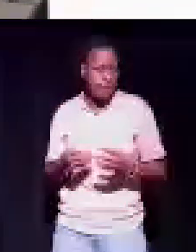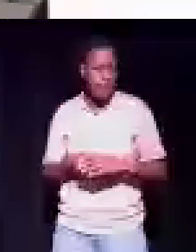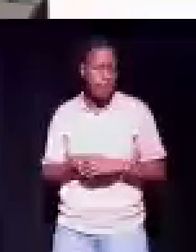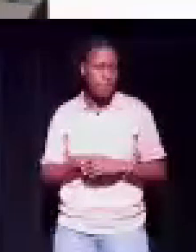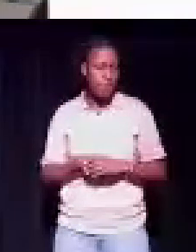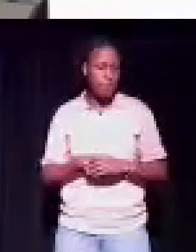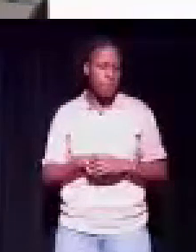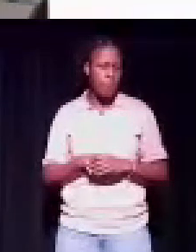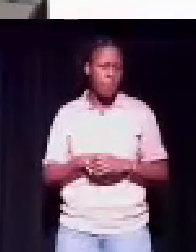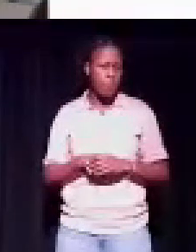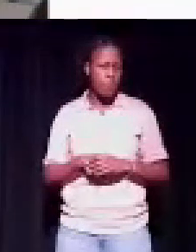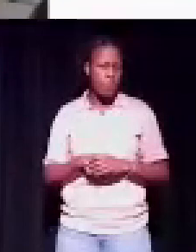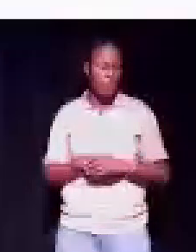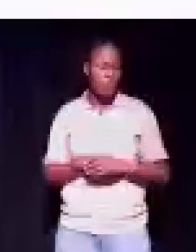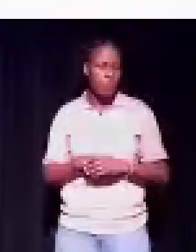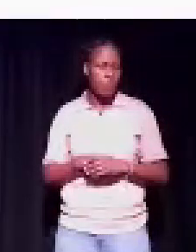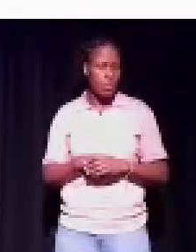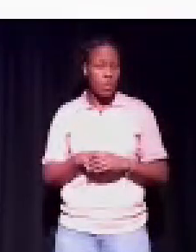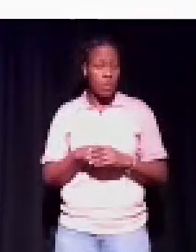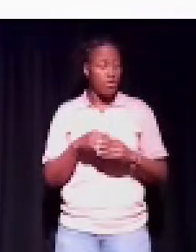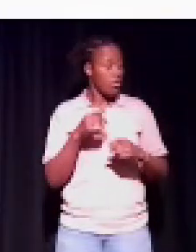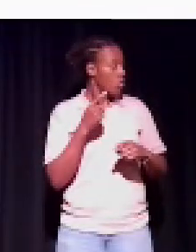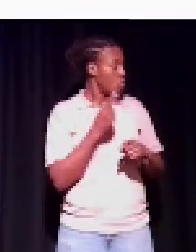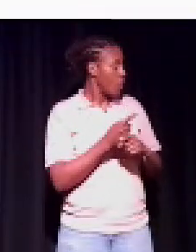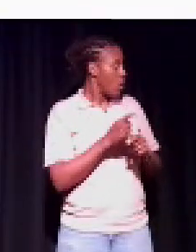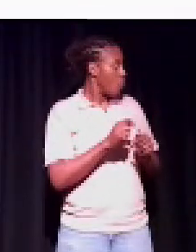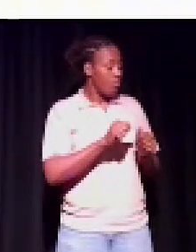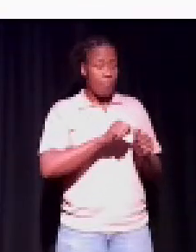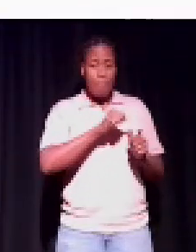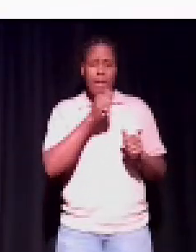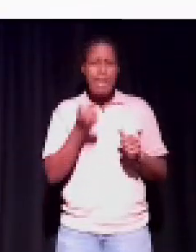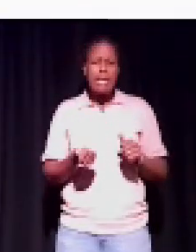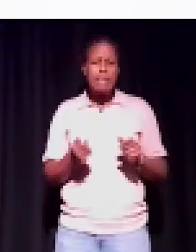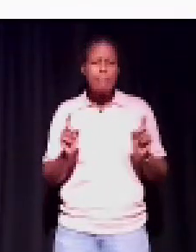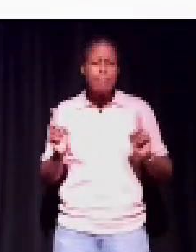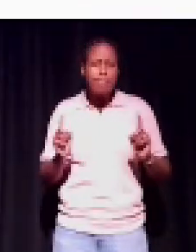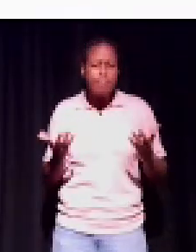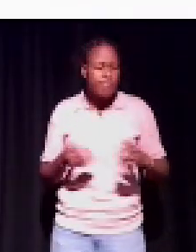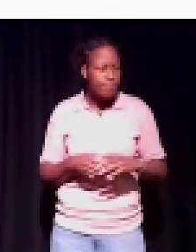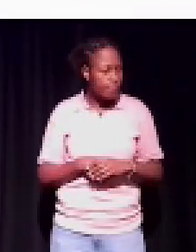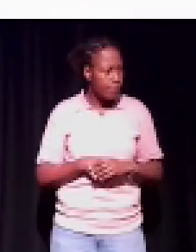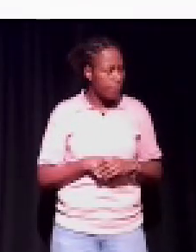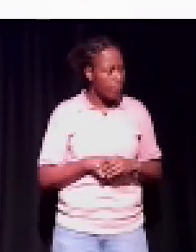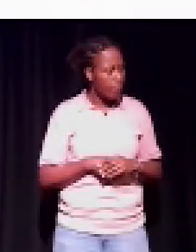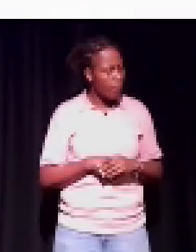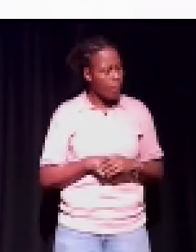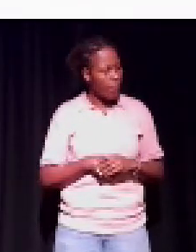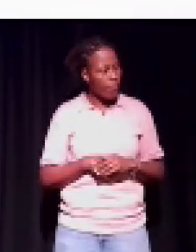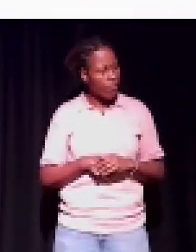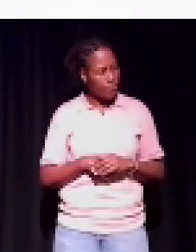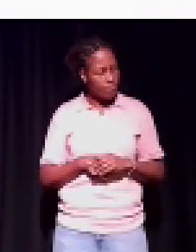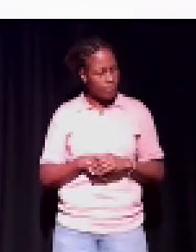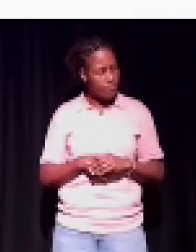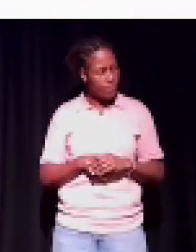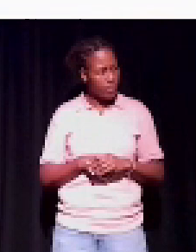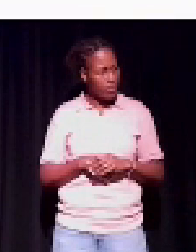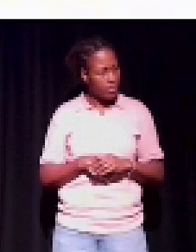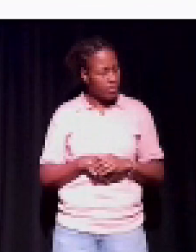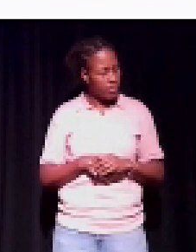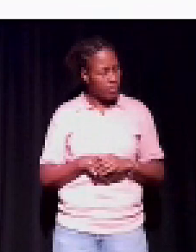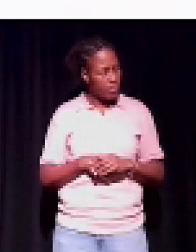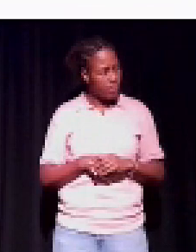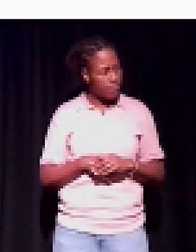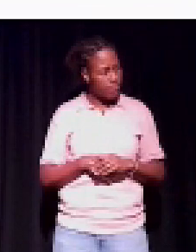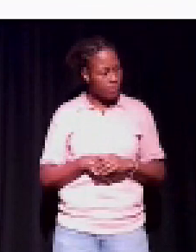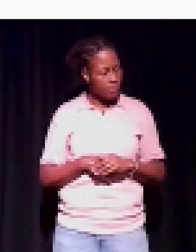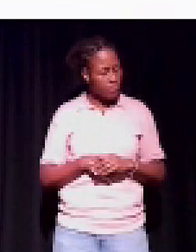So just to talk about the next steps, what I want to do with this, or this process. So